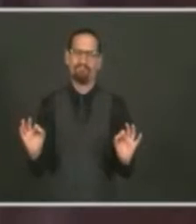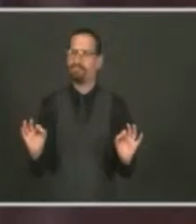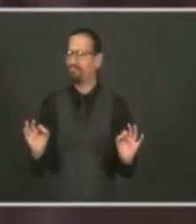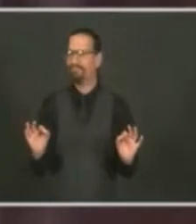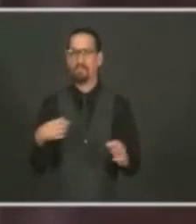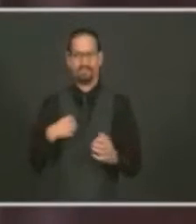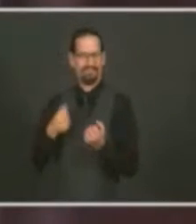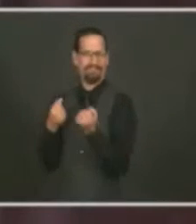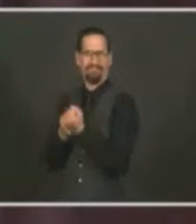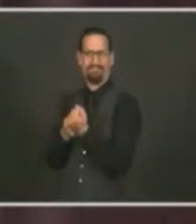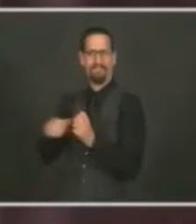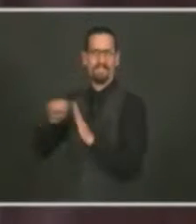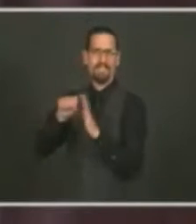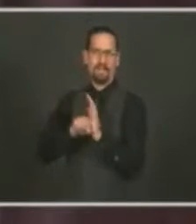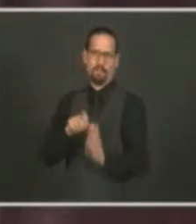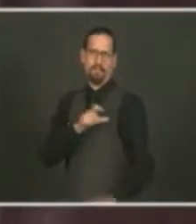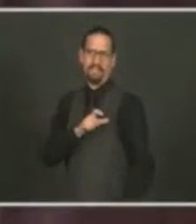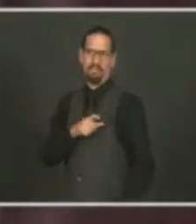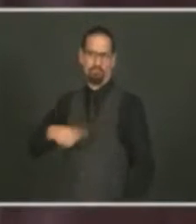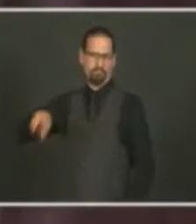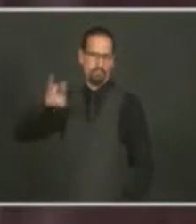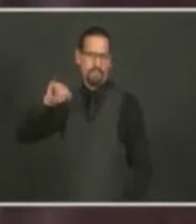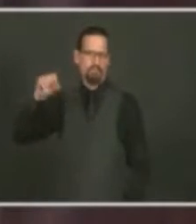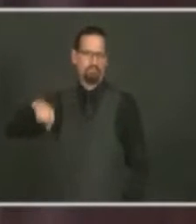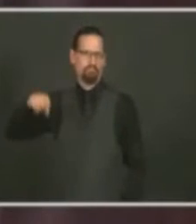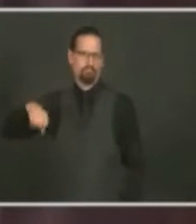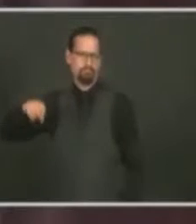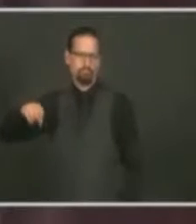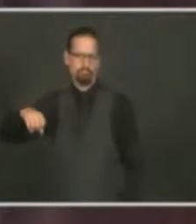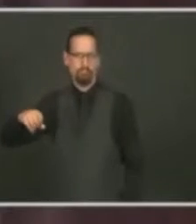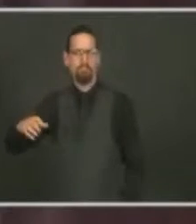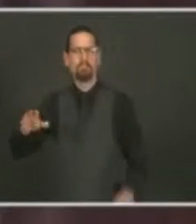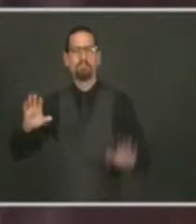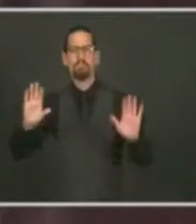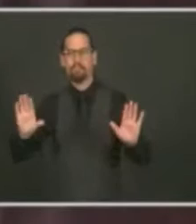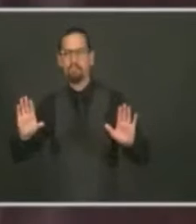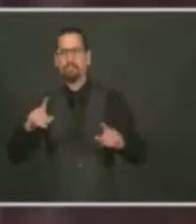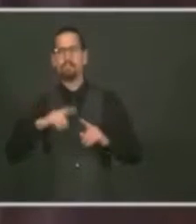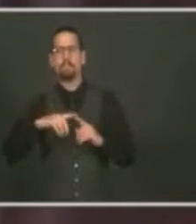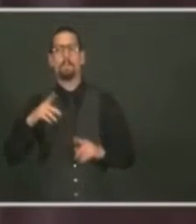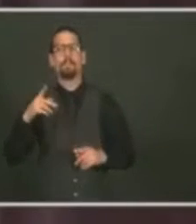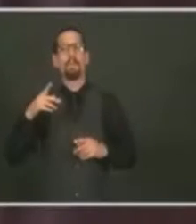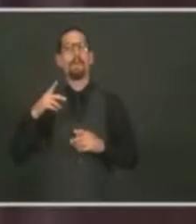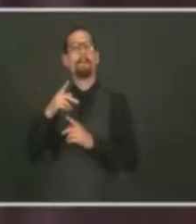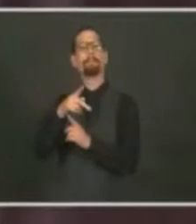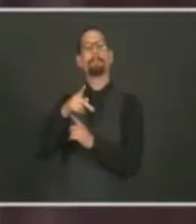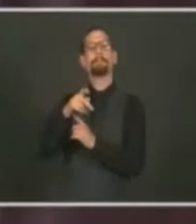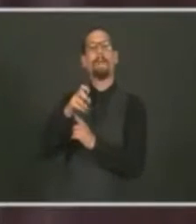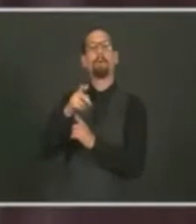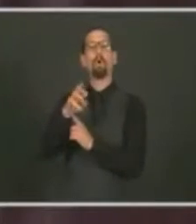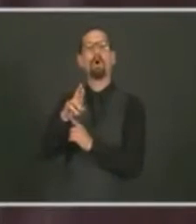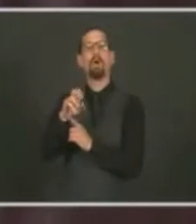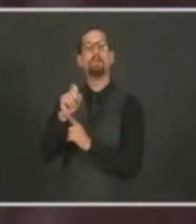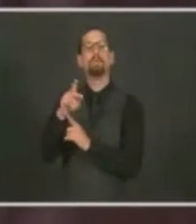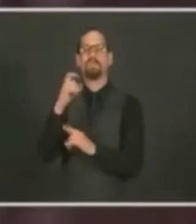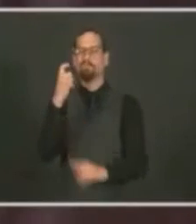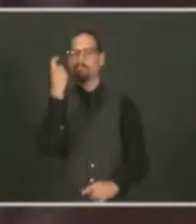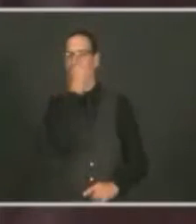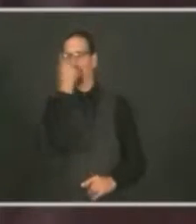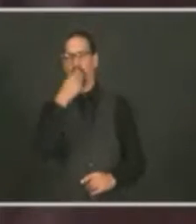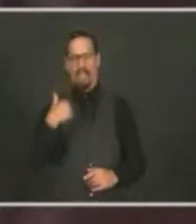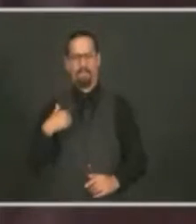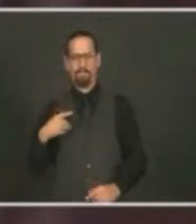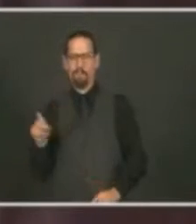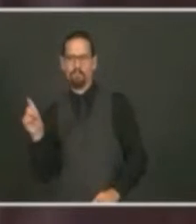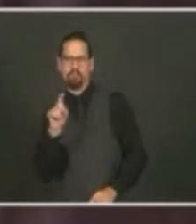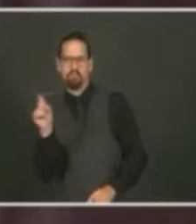them. Every use of pepper spray or any use of force is investigated,